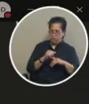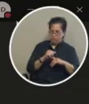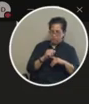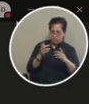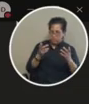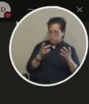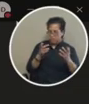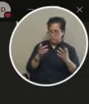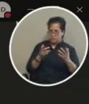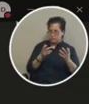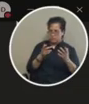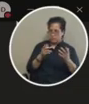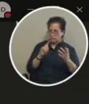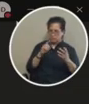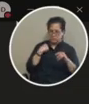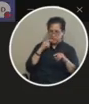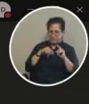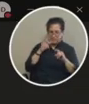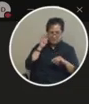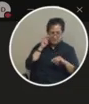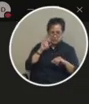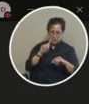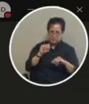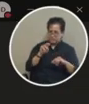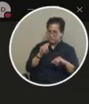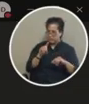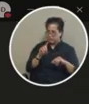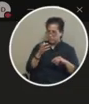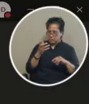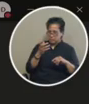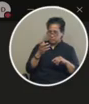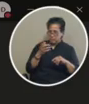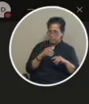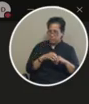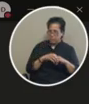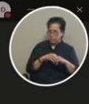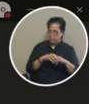Is David on? I can't hear anything.